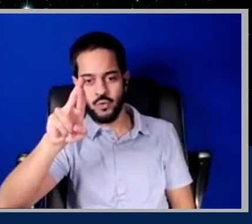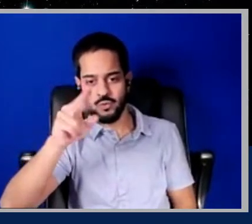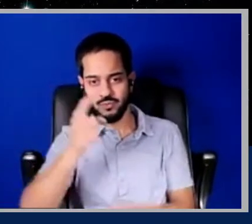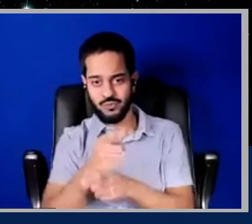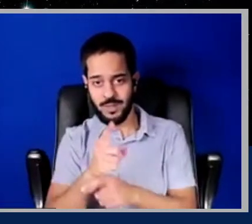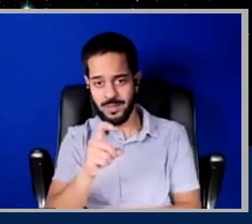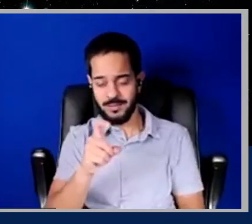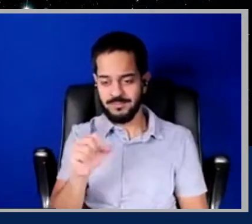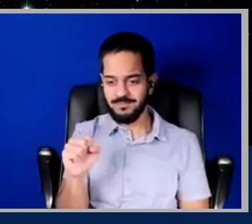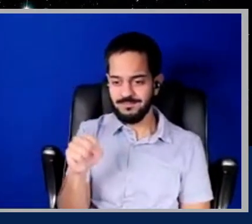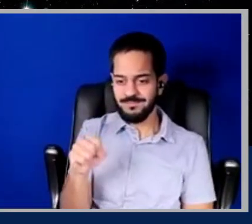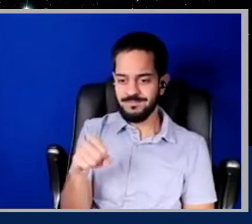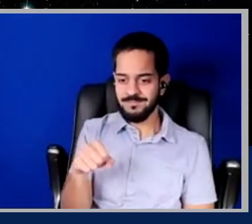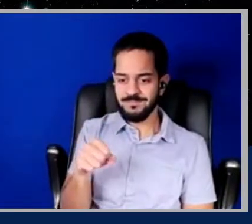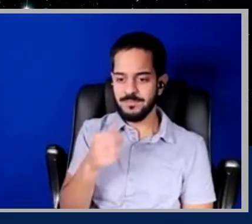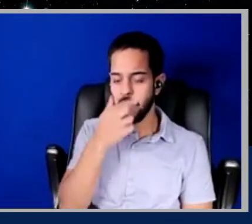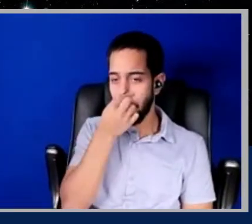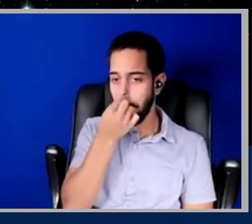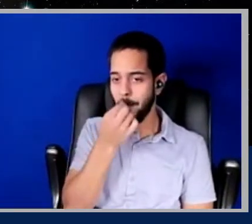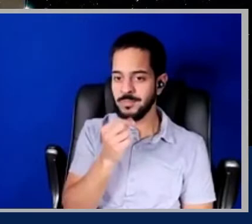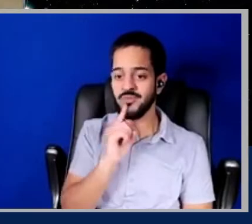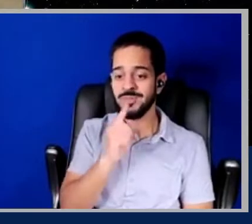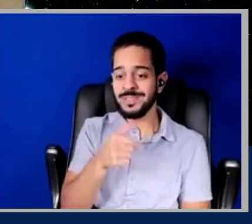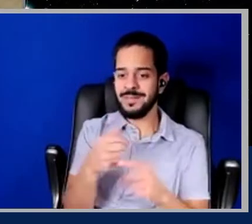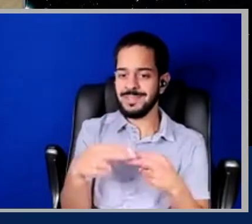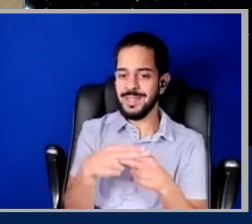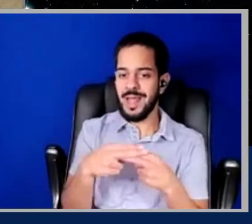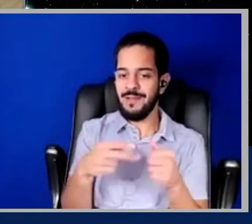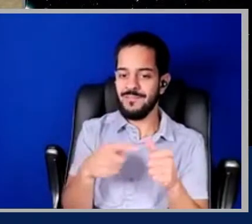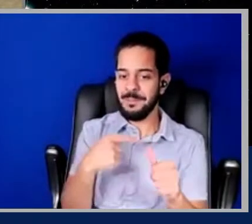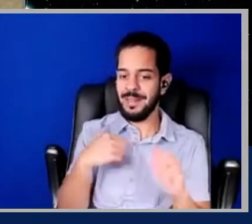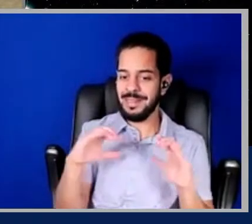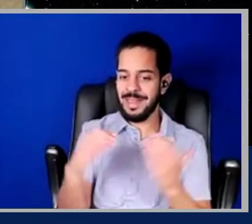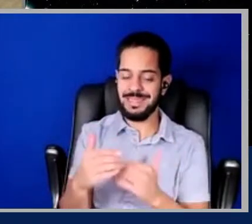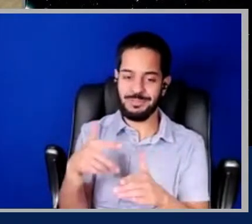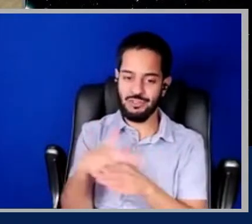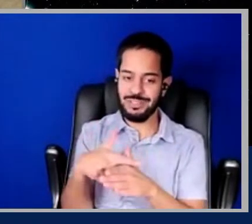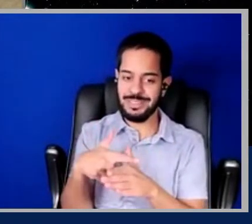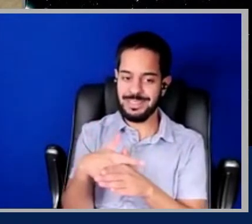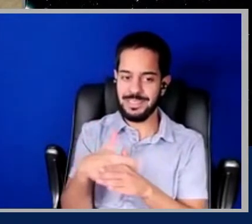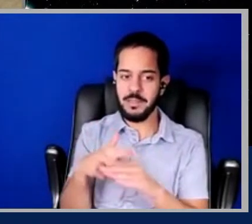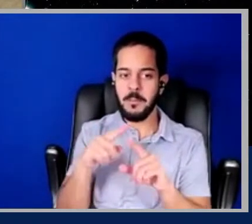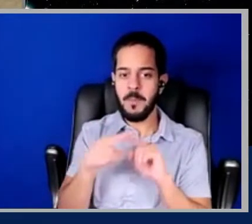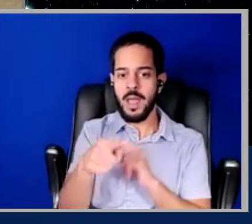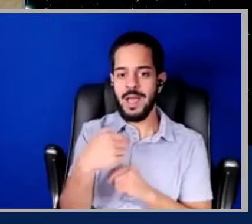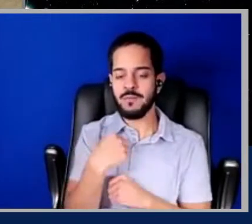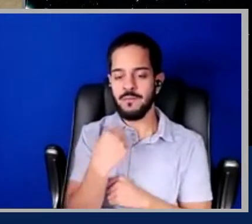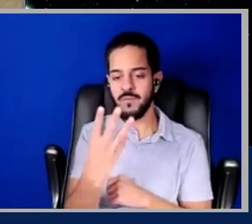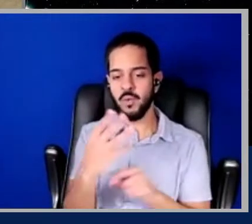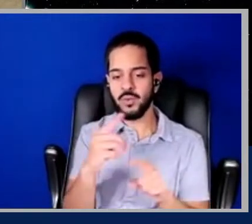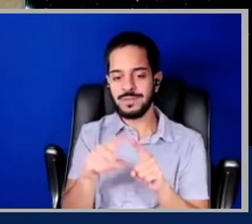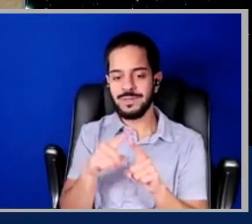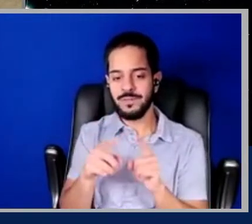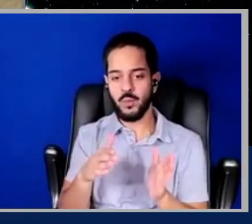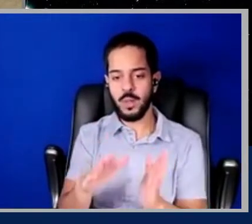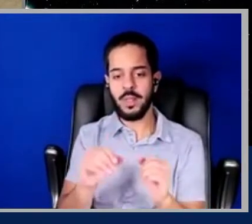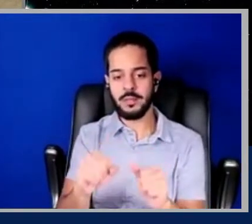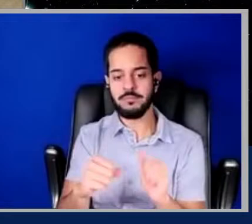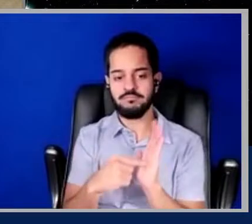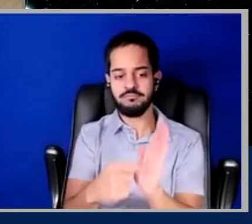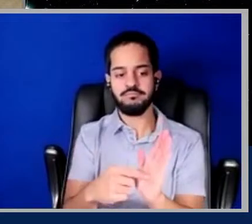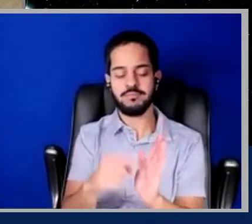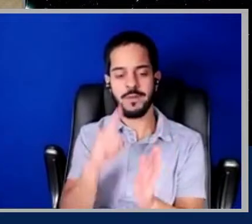It's actually, I kind of cheated. It's a slide from my class, but it includes 4 different ways that you can demonstrate